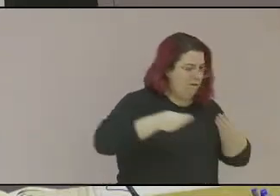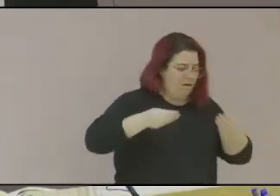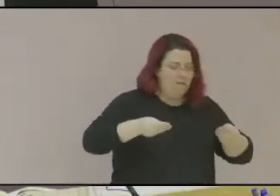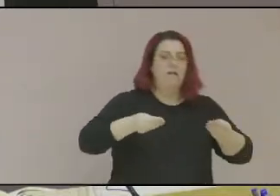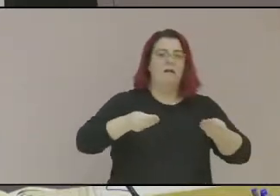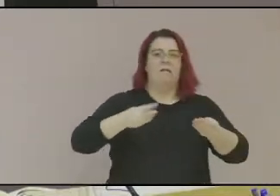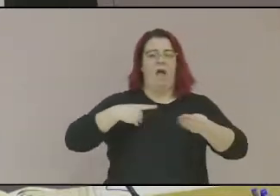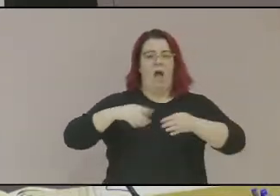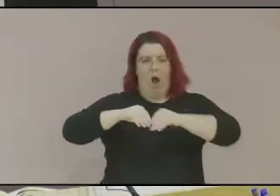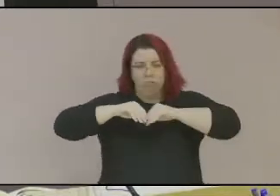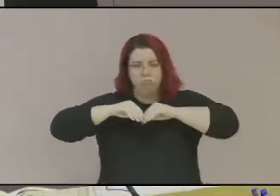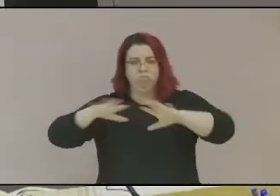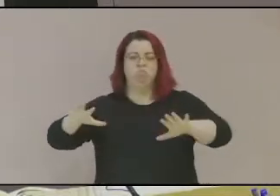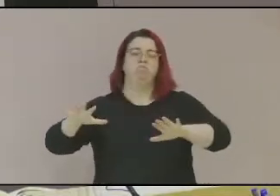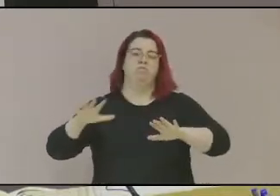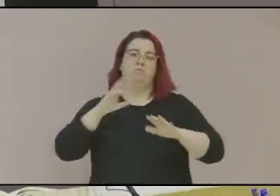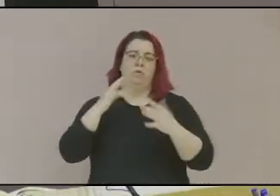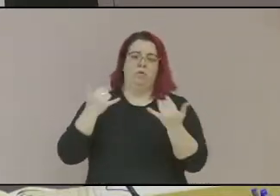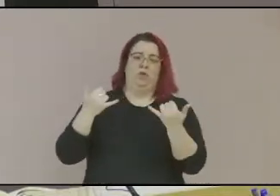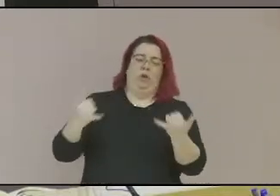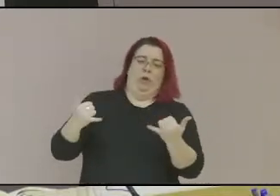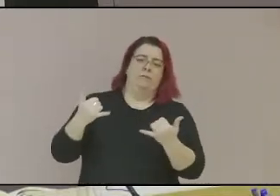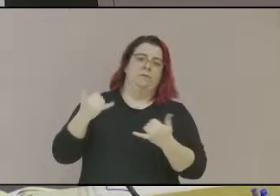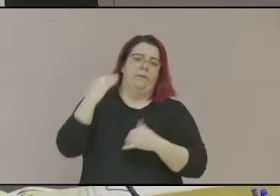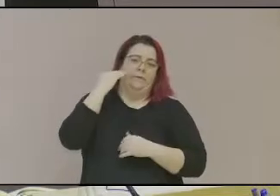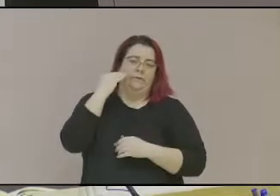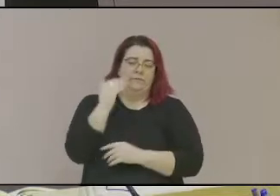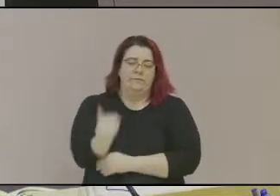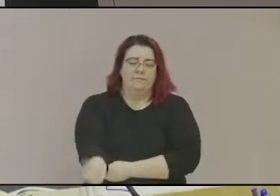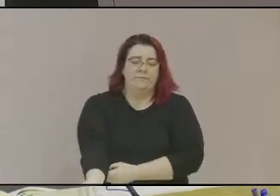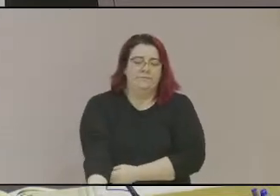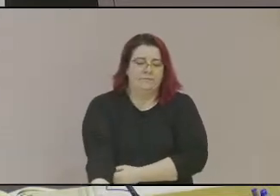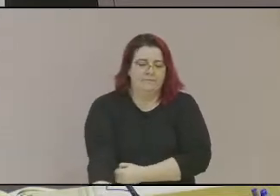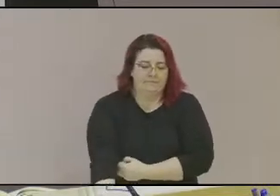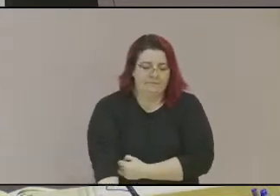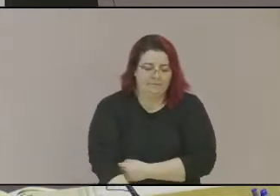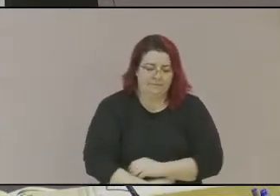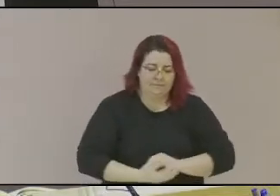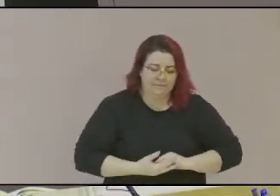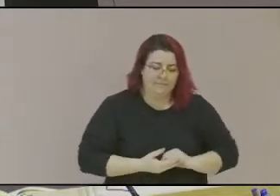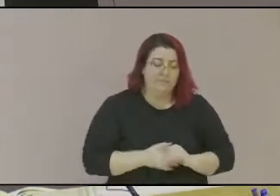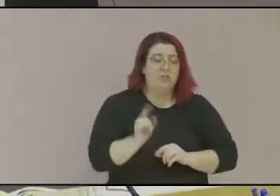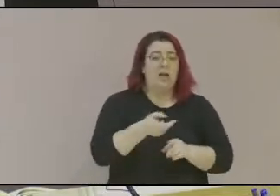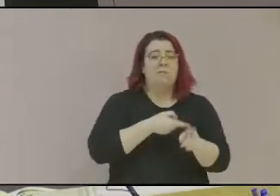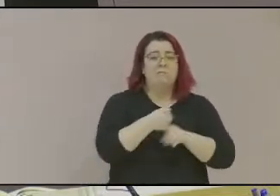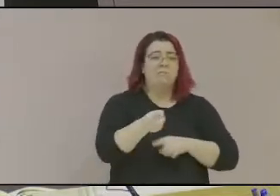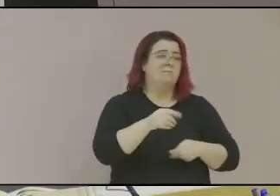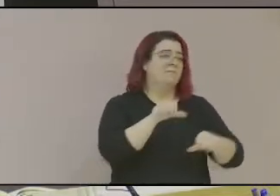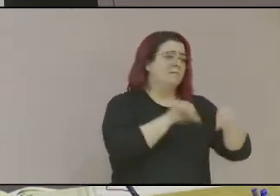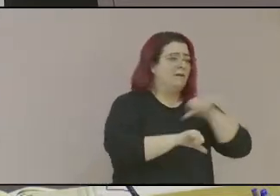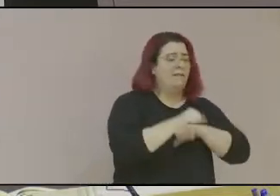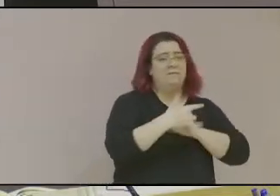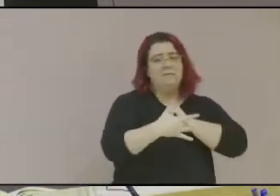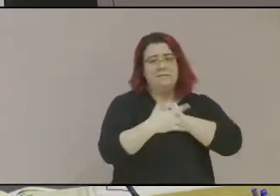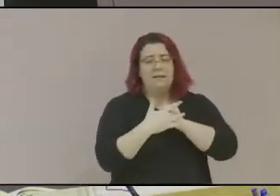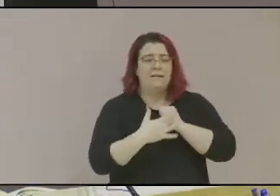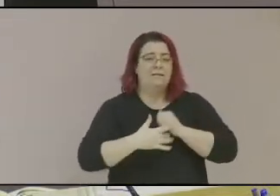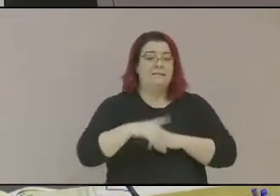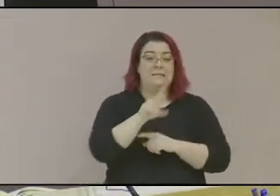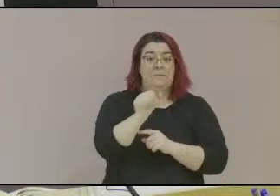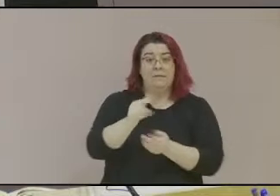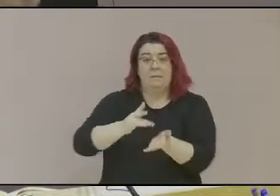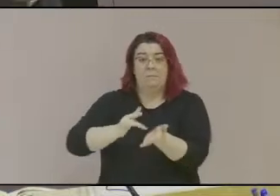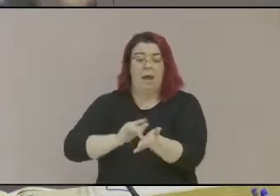Dr. Mills' deeply human investigation of science, technology, medicine, and disability make her